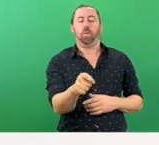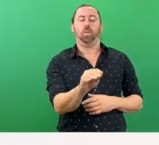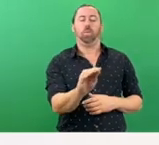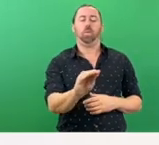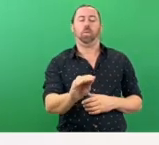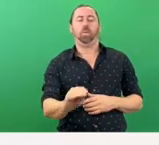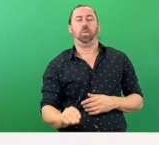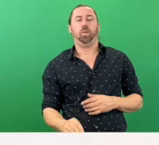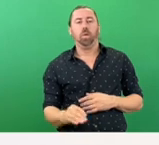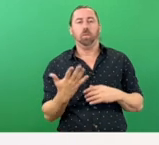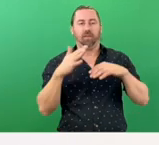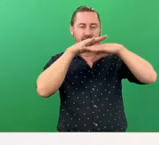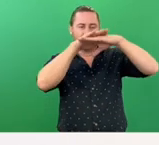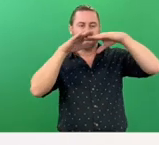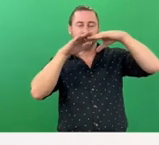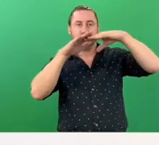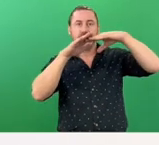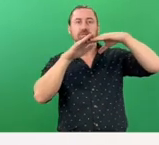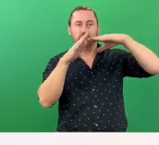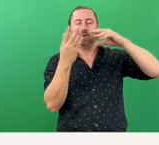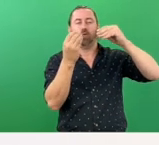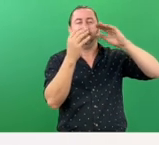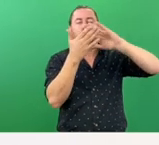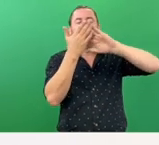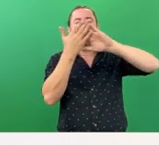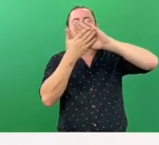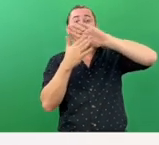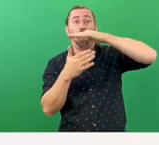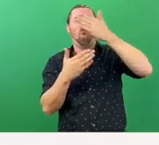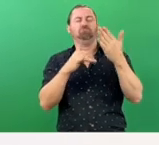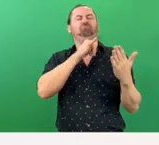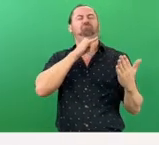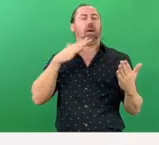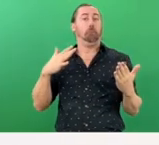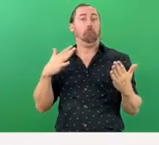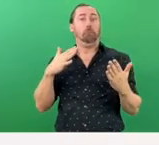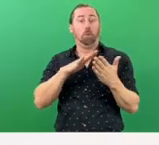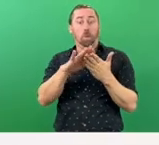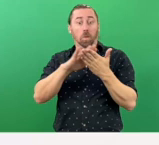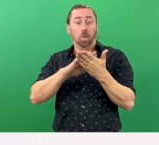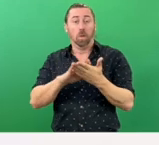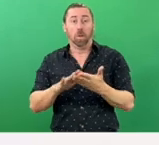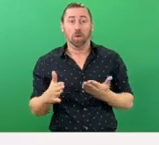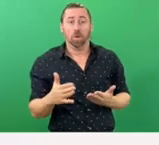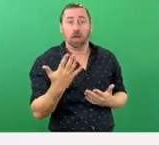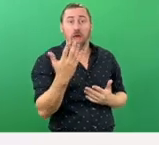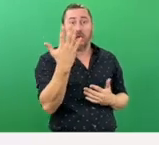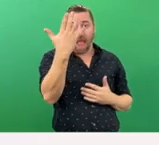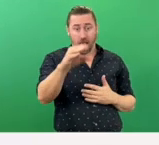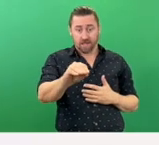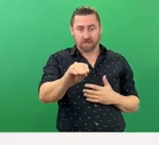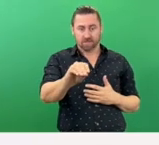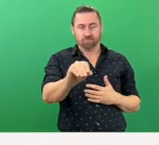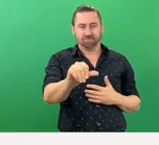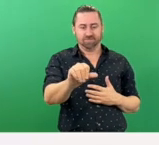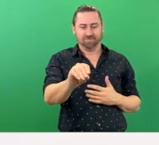that chisel for a nice soft mark, or on the sharp edge of that chisel, and you don't have to change your grip. You're just spinning the